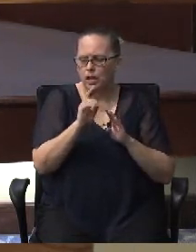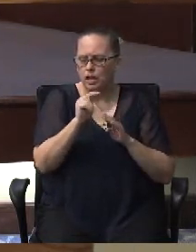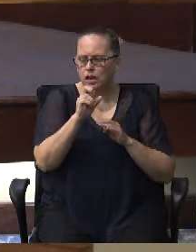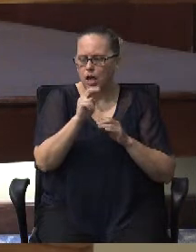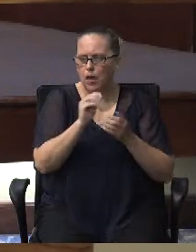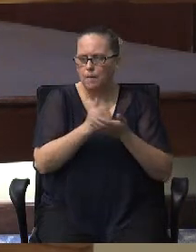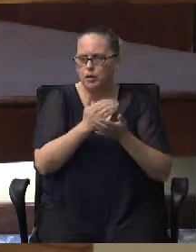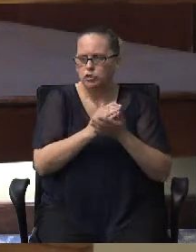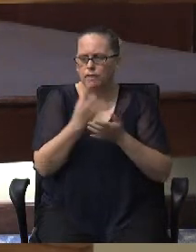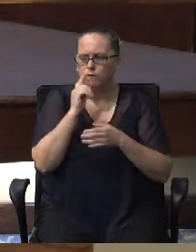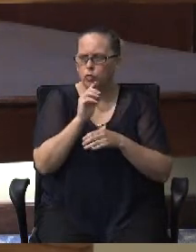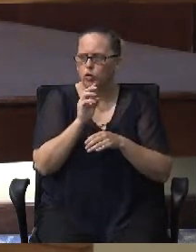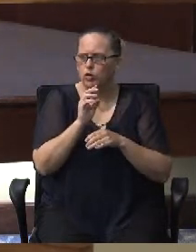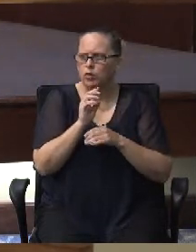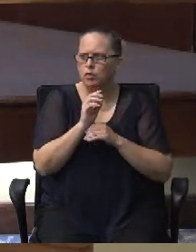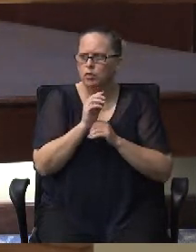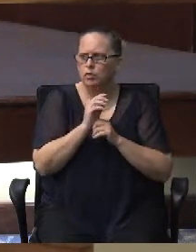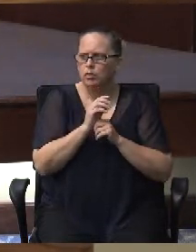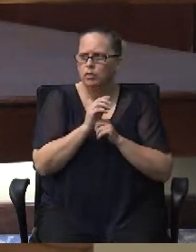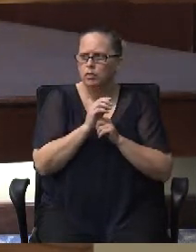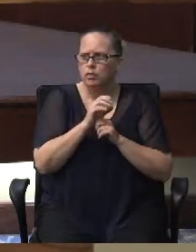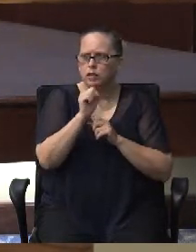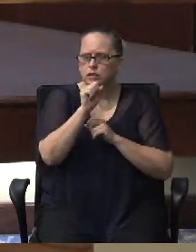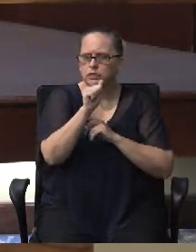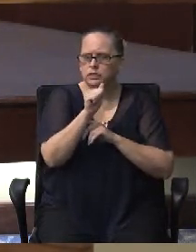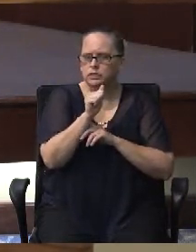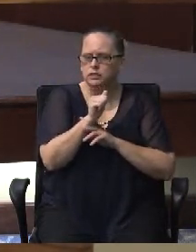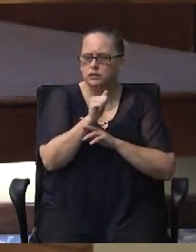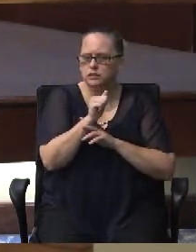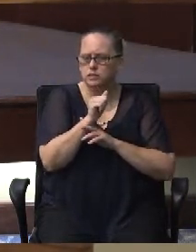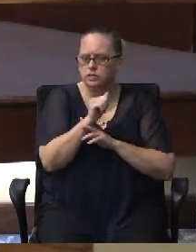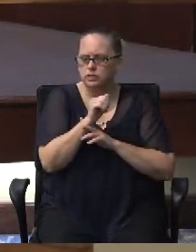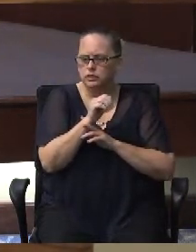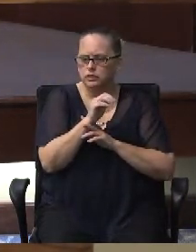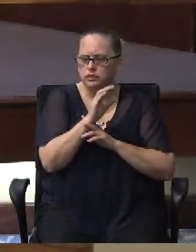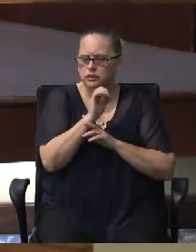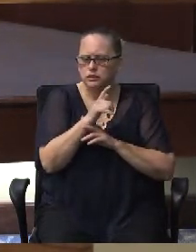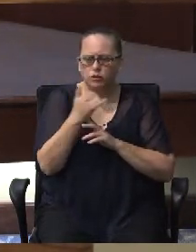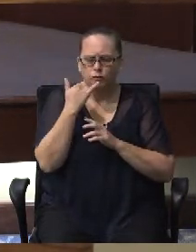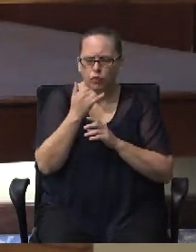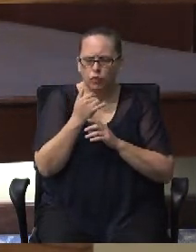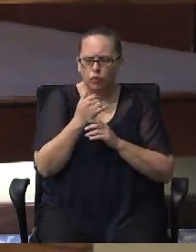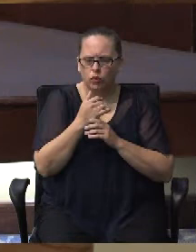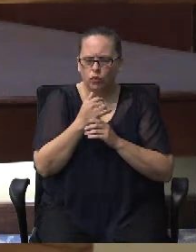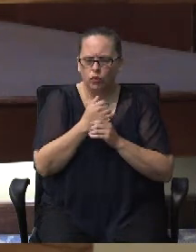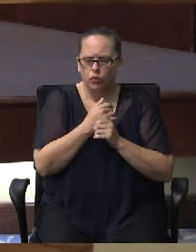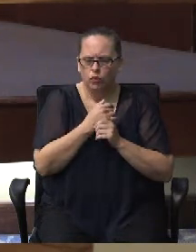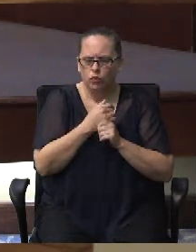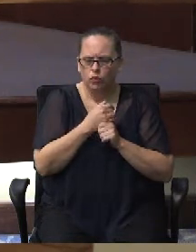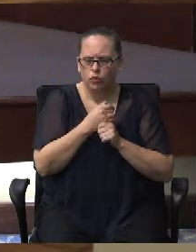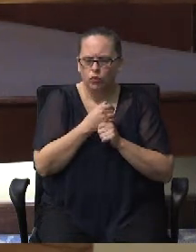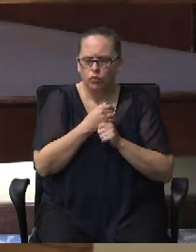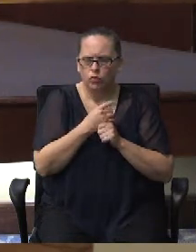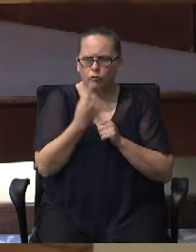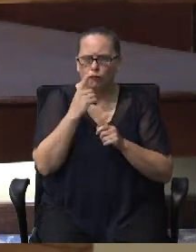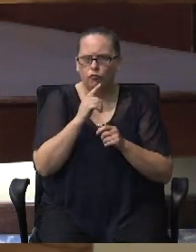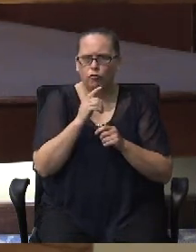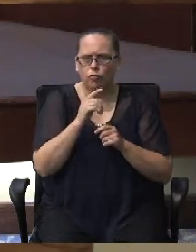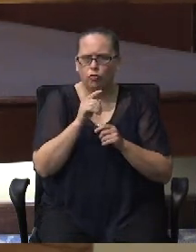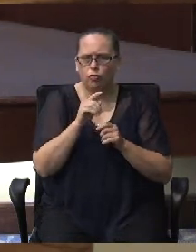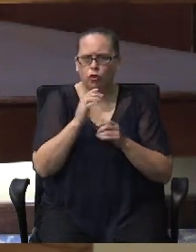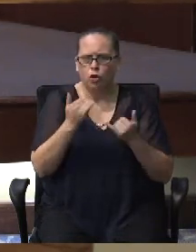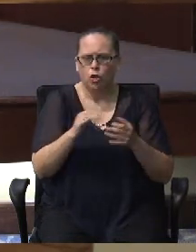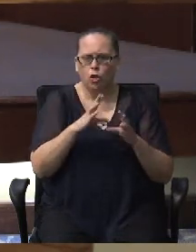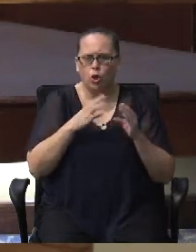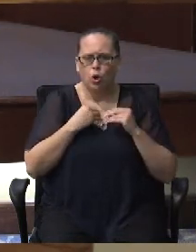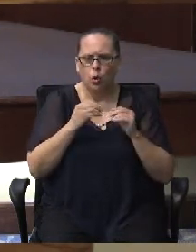carts and dumpsters is not exceeded. City cell phones and wireless devices based on DIR contracts, mowing services on privately owned